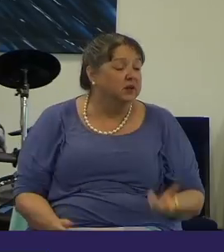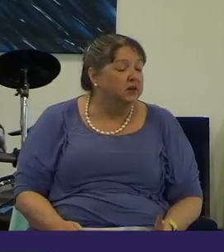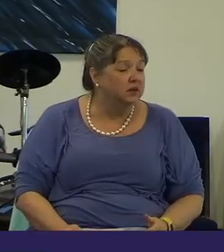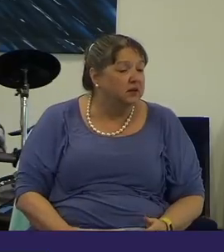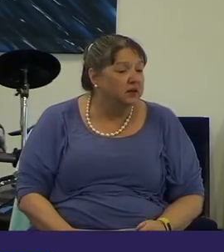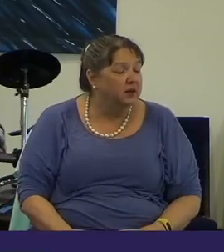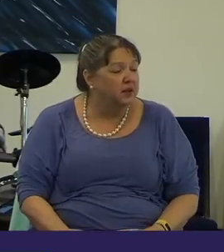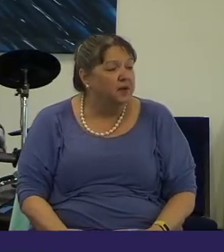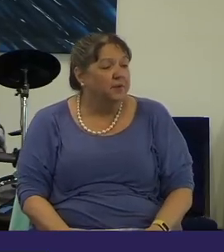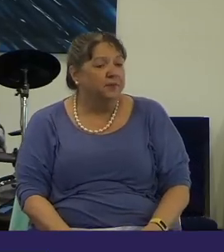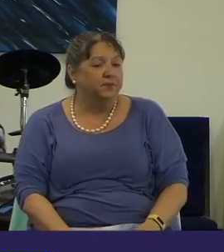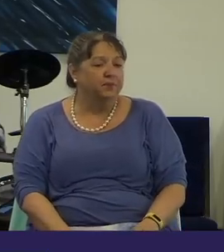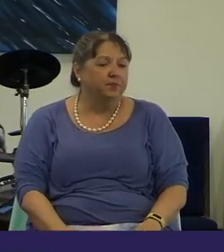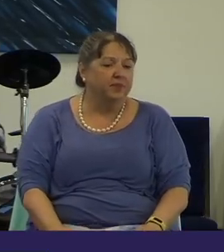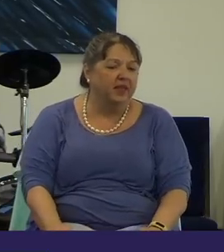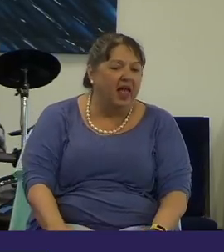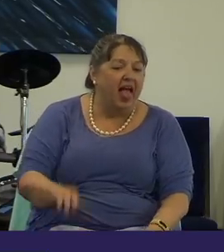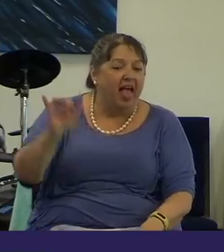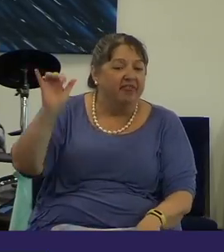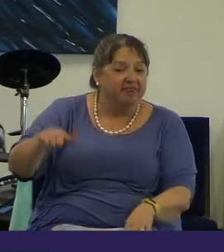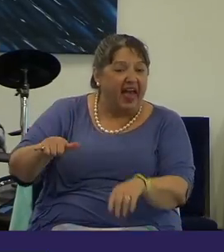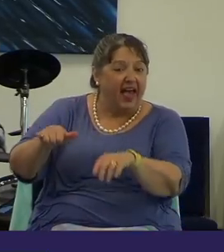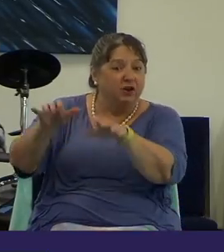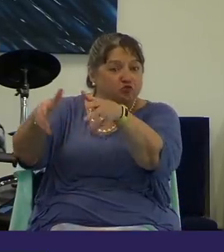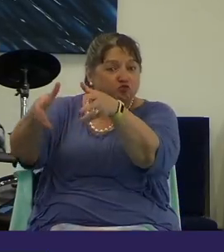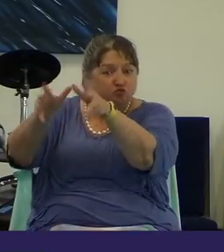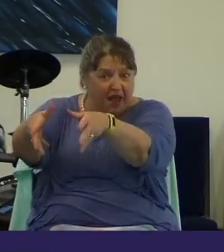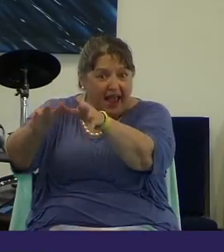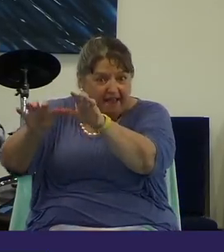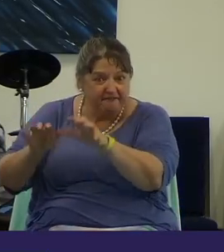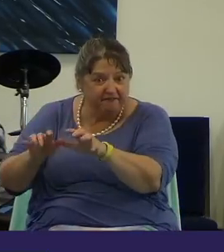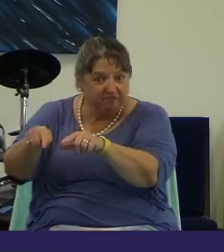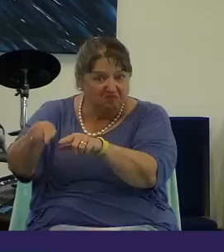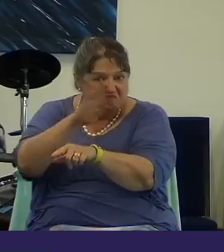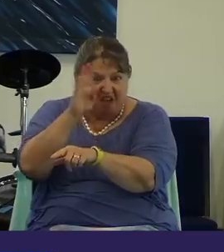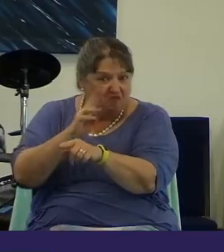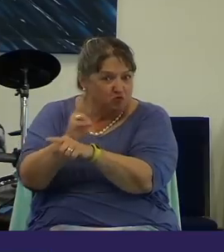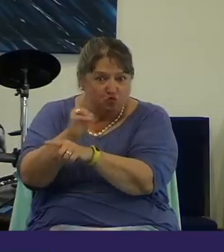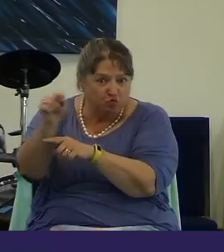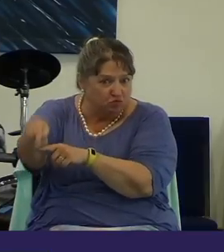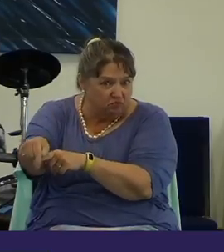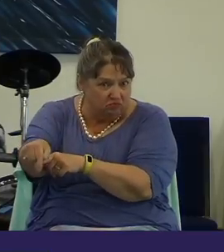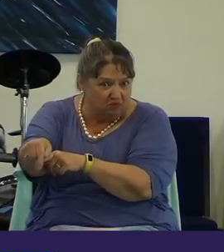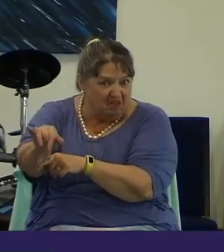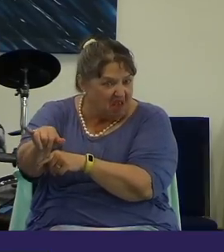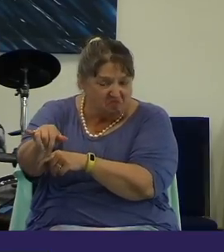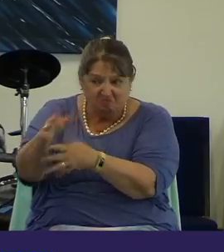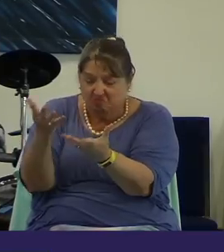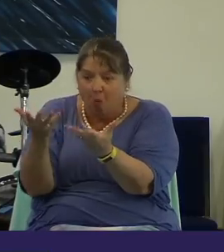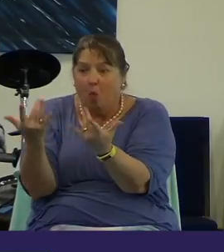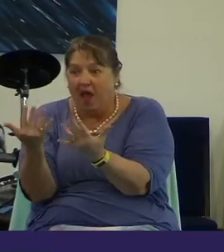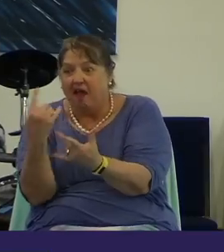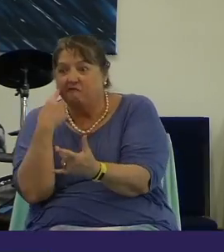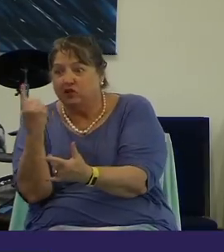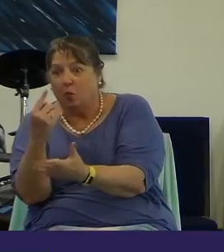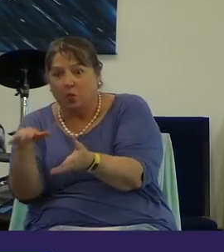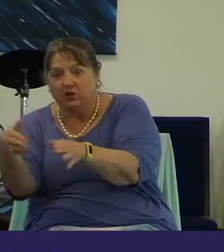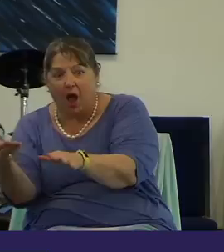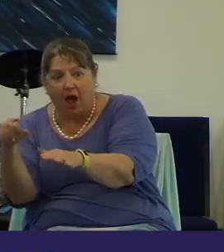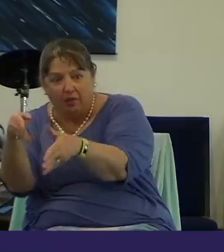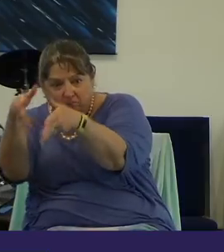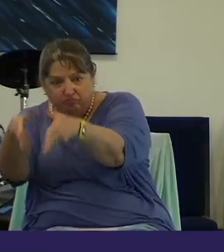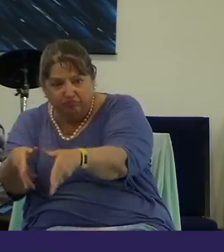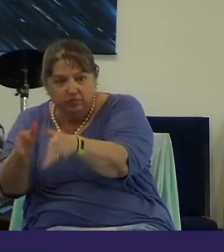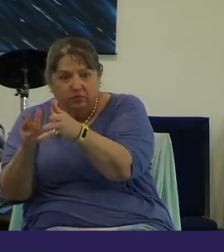Matthew 27:57-60. As evening approached, there came a rich man from Arimathea named Joseph, who had